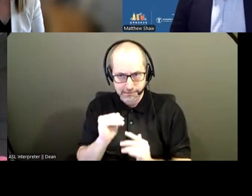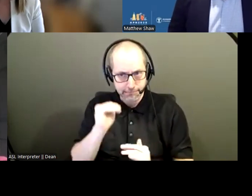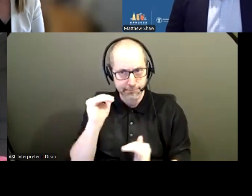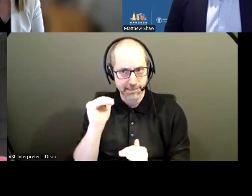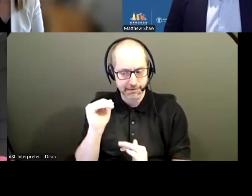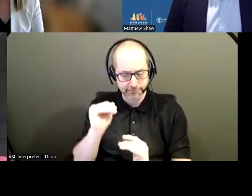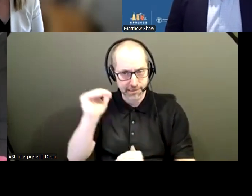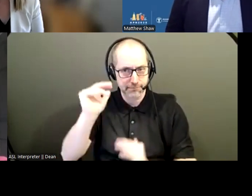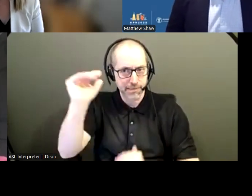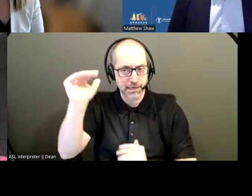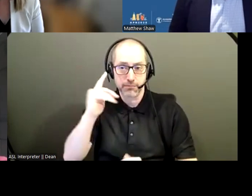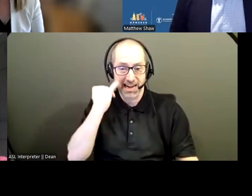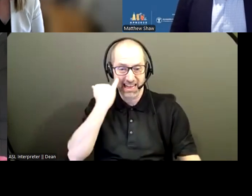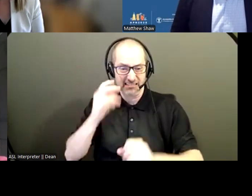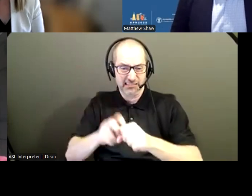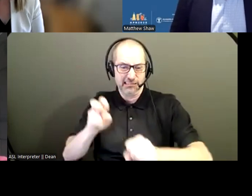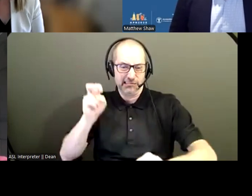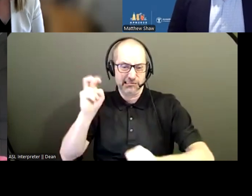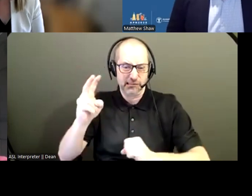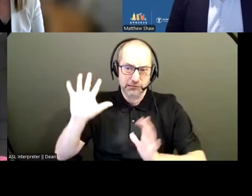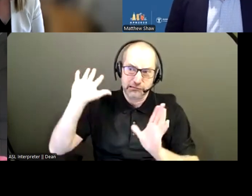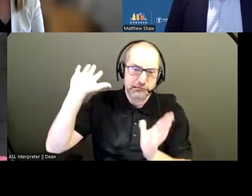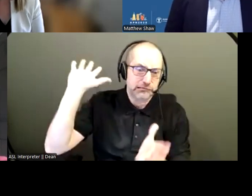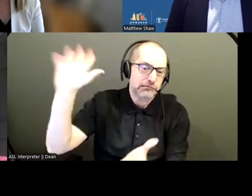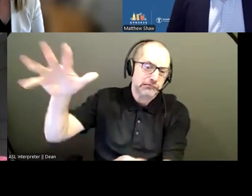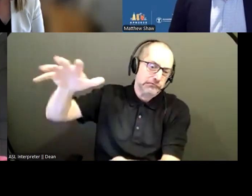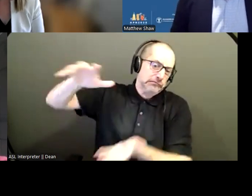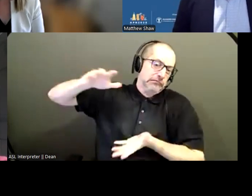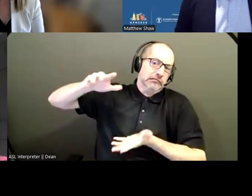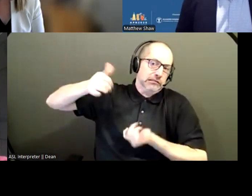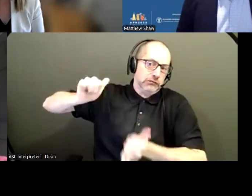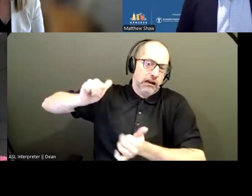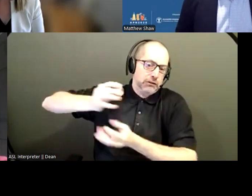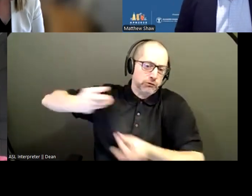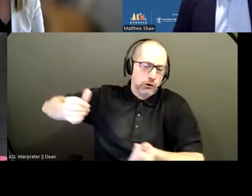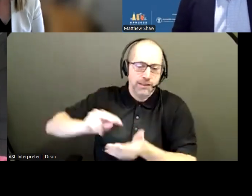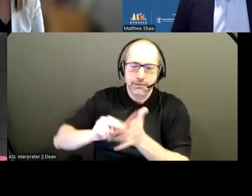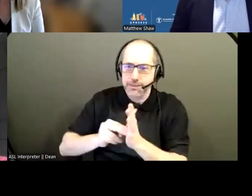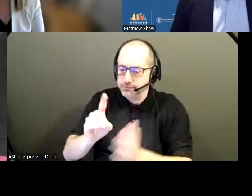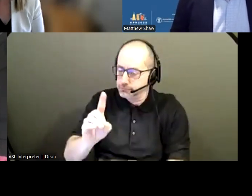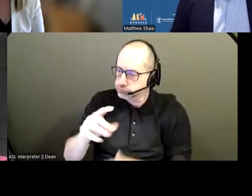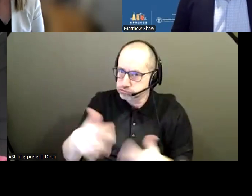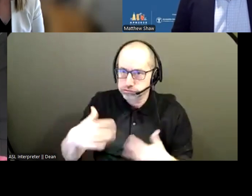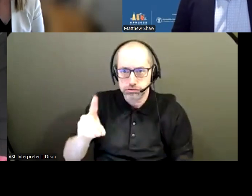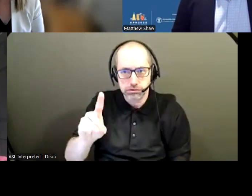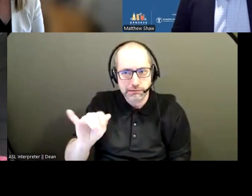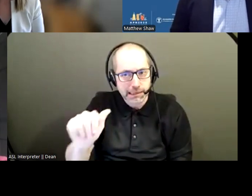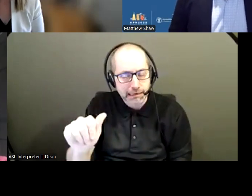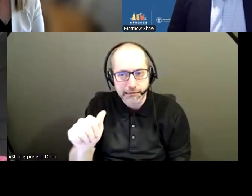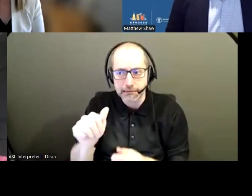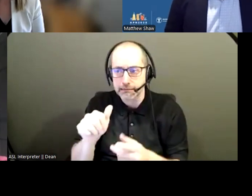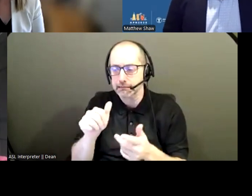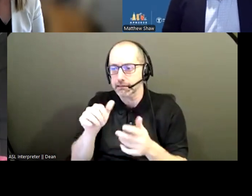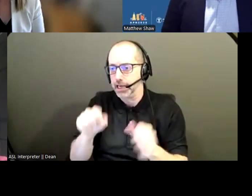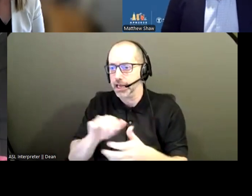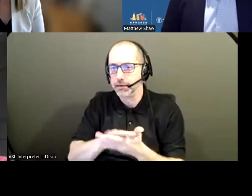avoid can help you avoid your data collection subtly biasing